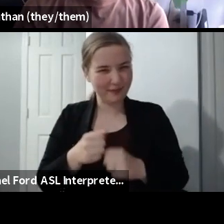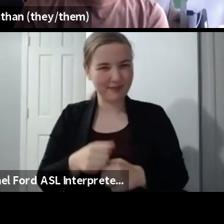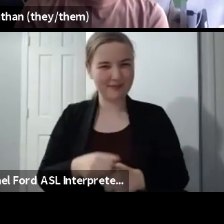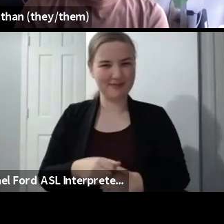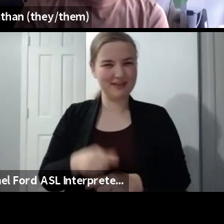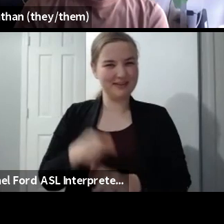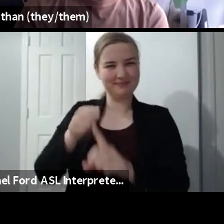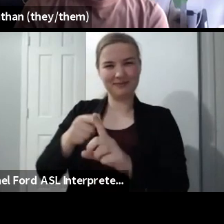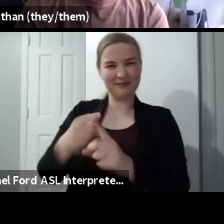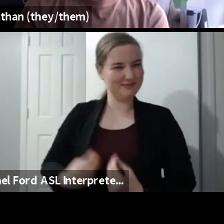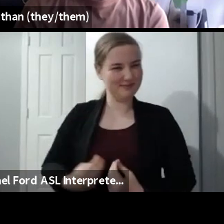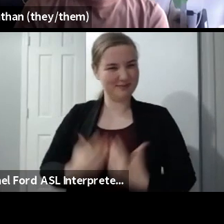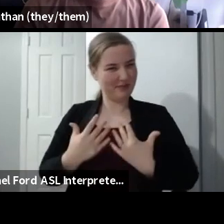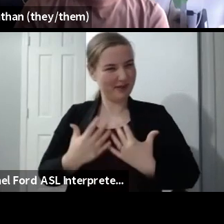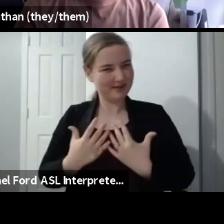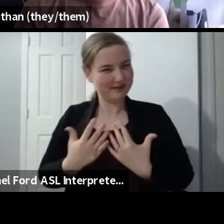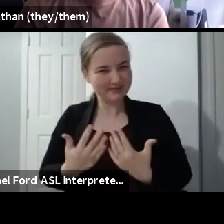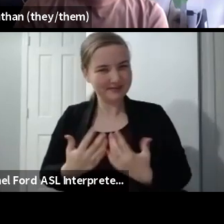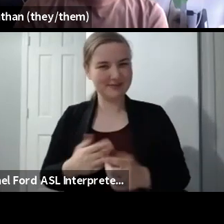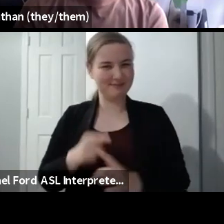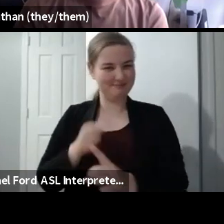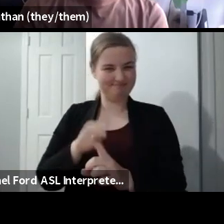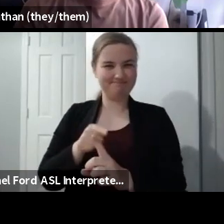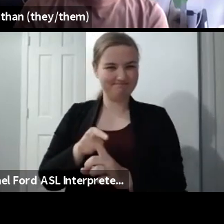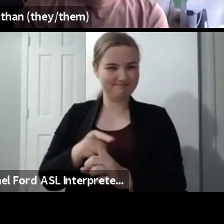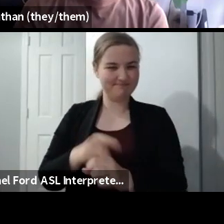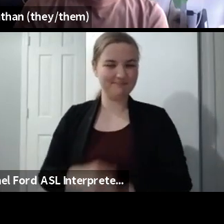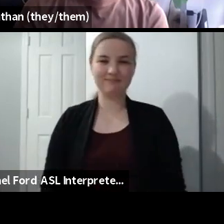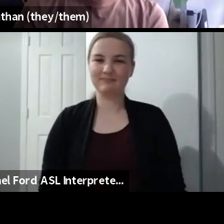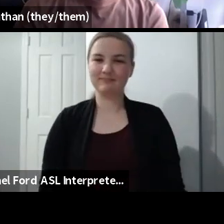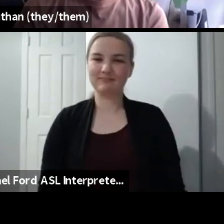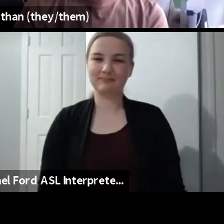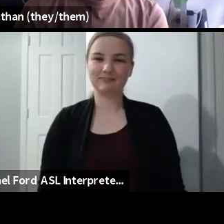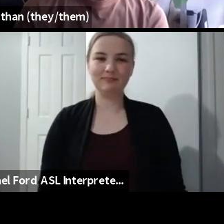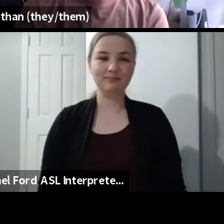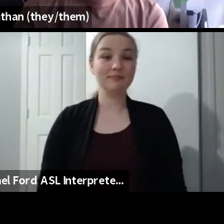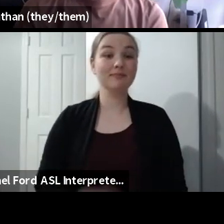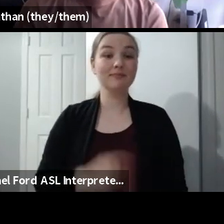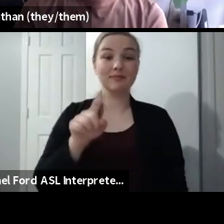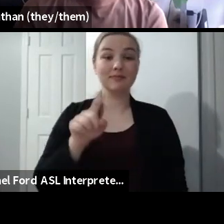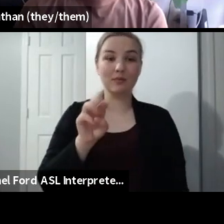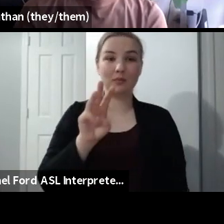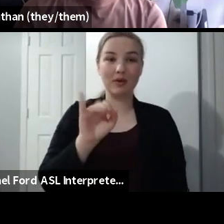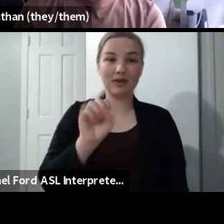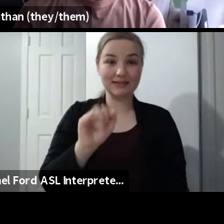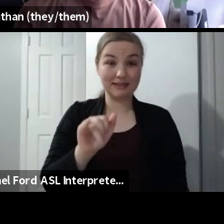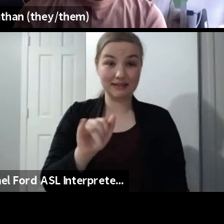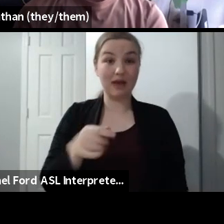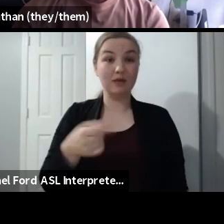Why don't you start, Zwoisy, and then we'll go to Jodie and Jonathan. And we're wrapping up, by the way.